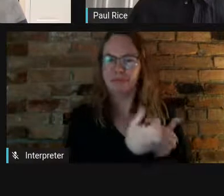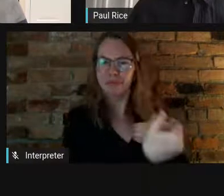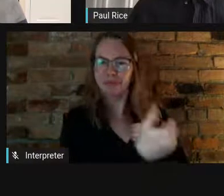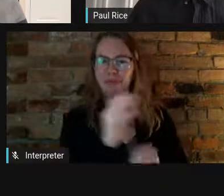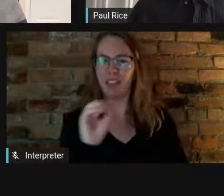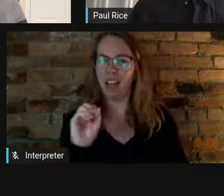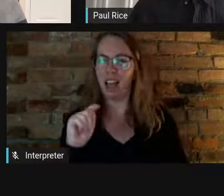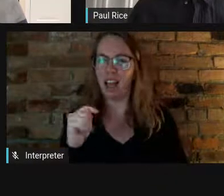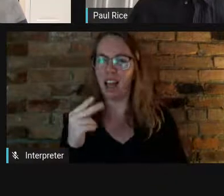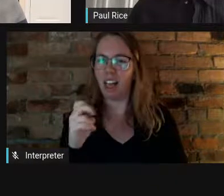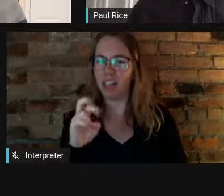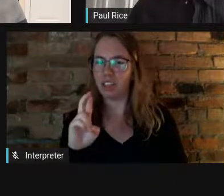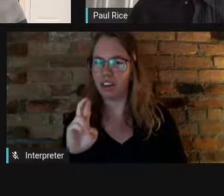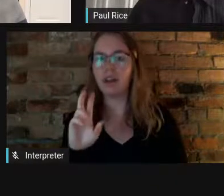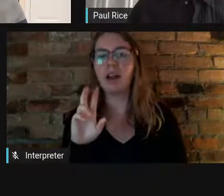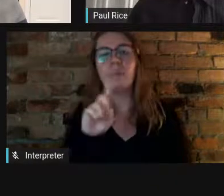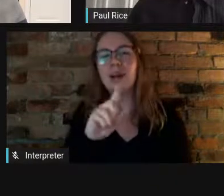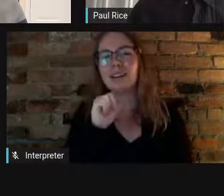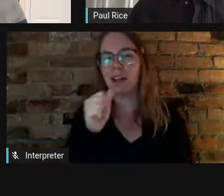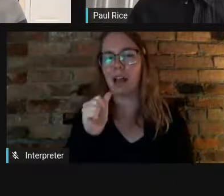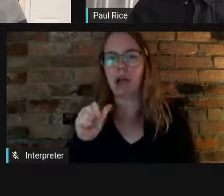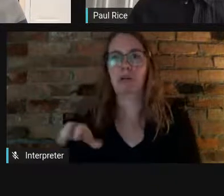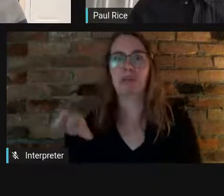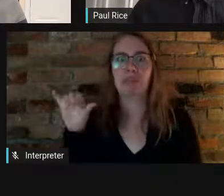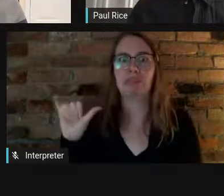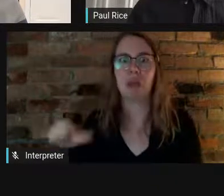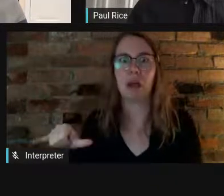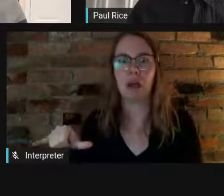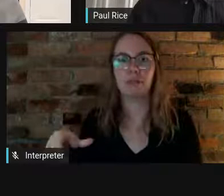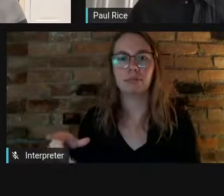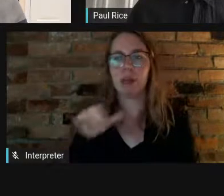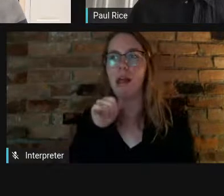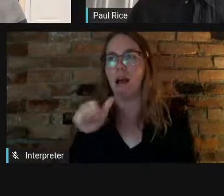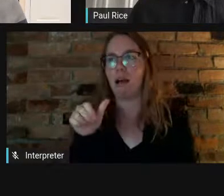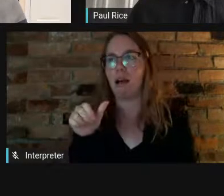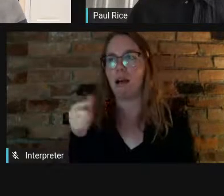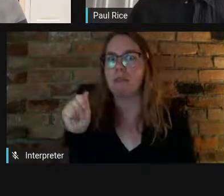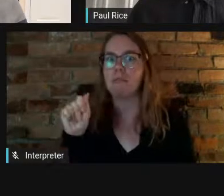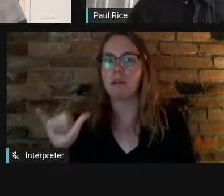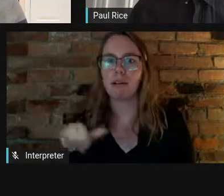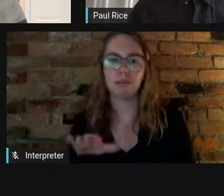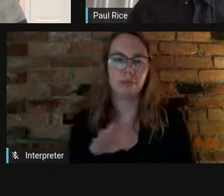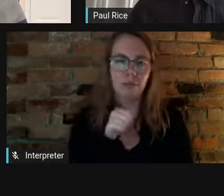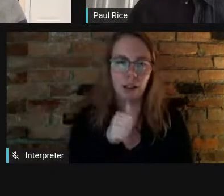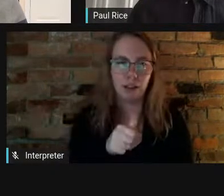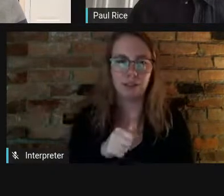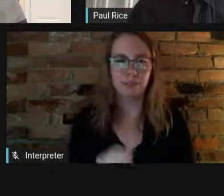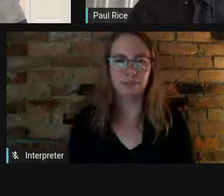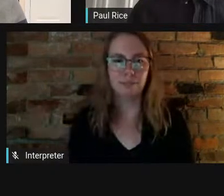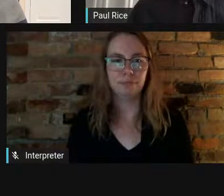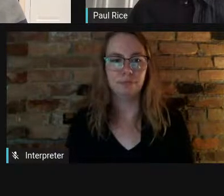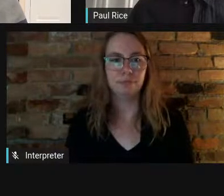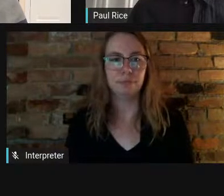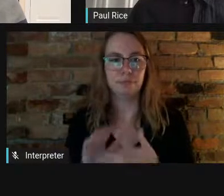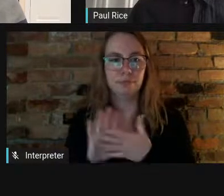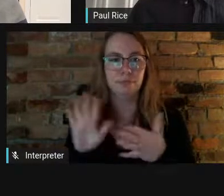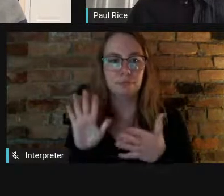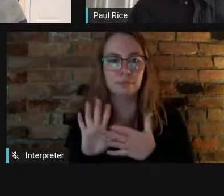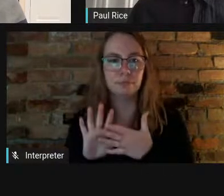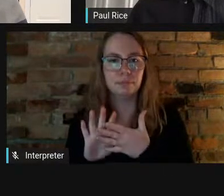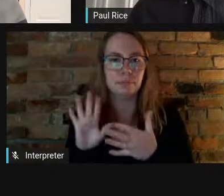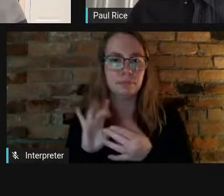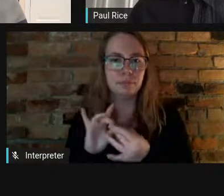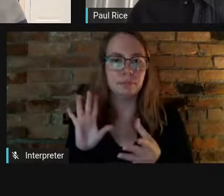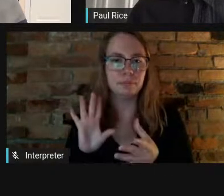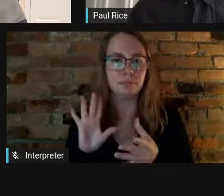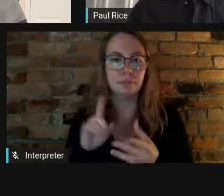a psychological tool, that's something that he's very, very much used to become the